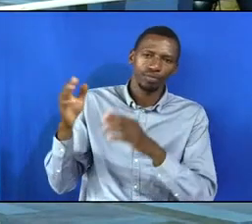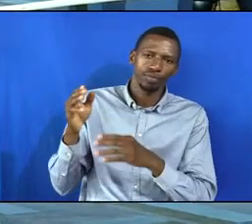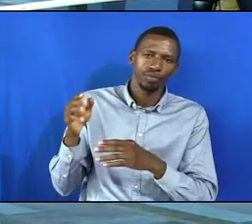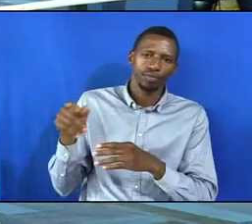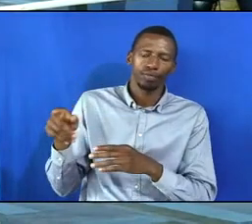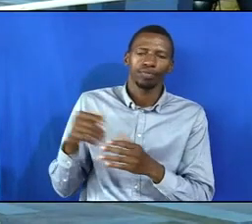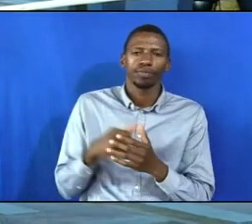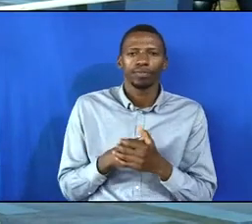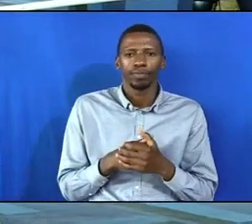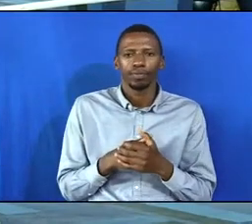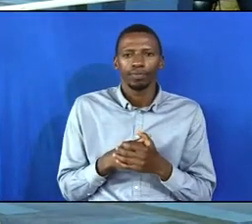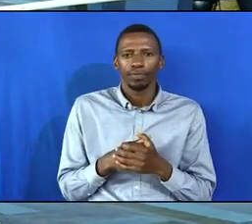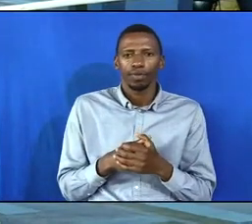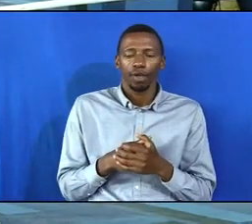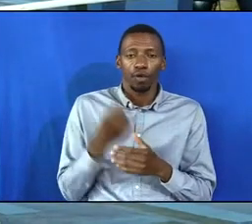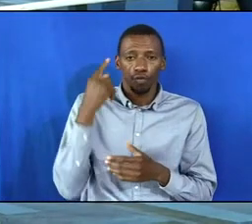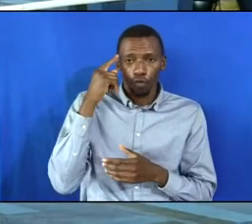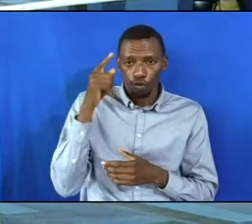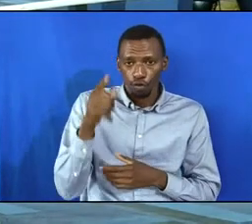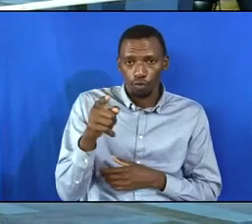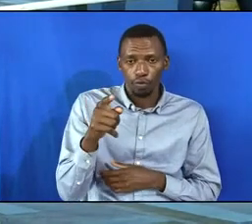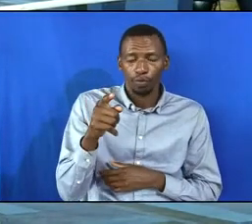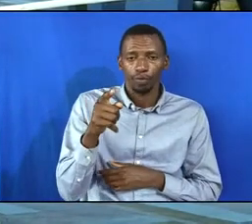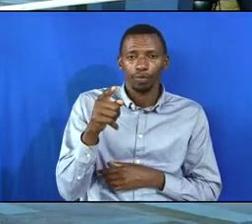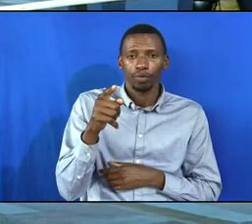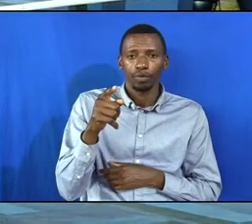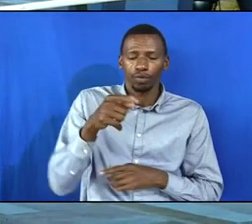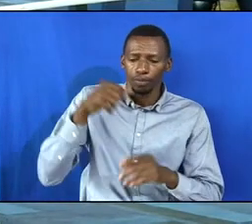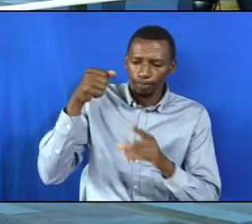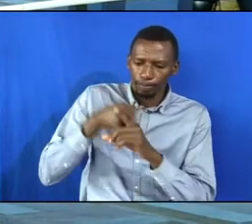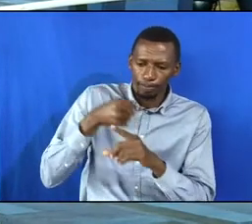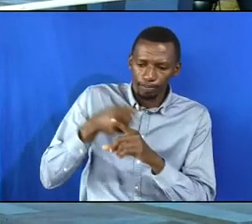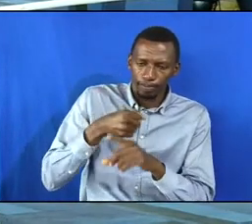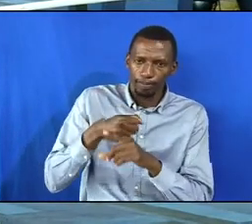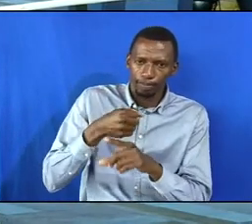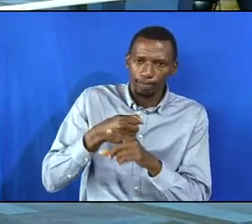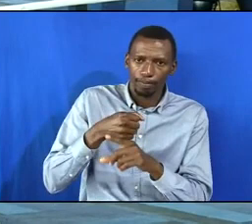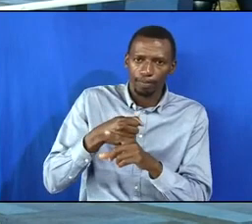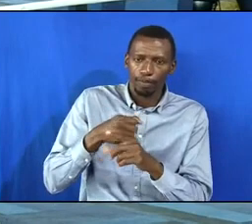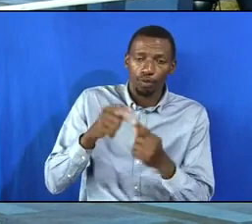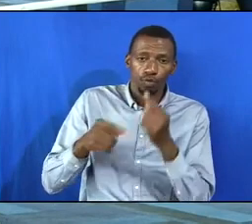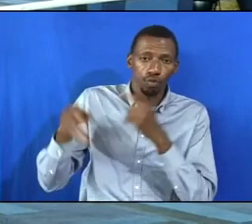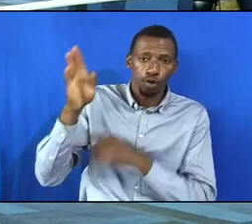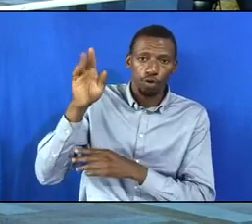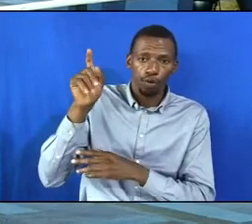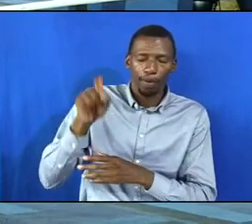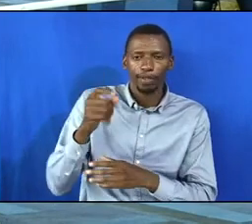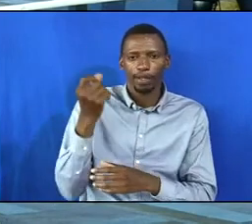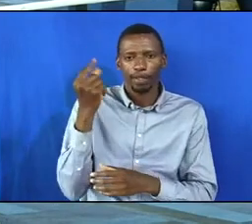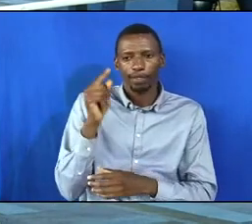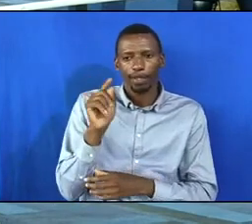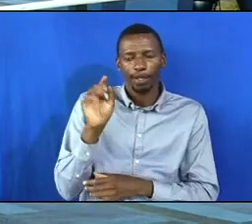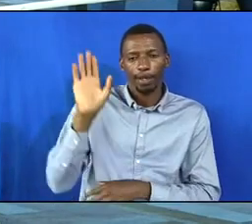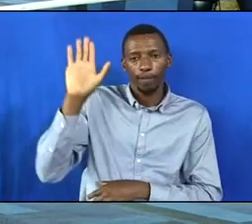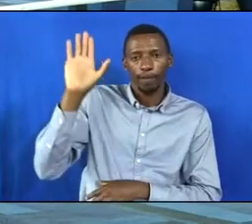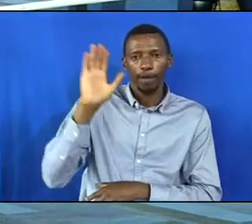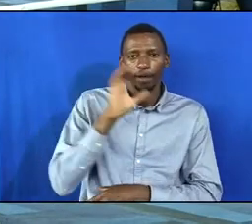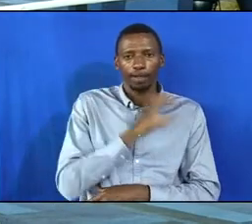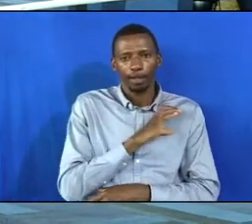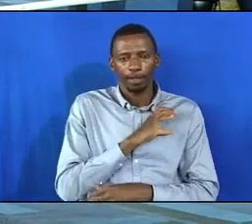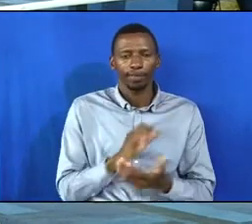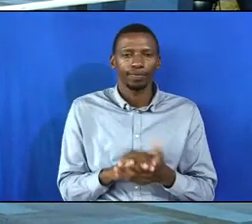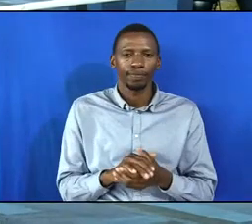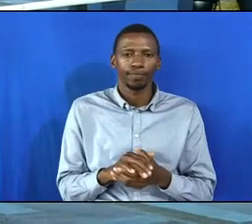By the way, for you to press to the Lord, you need to understand his character. So finally, he wins the